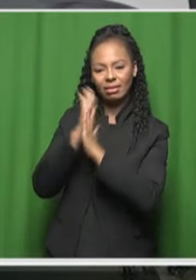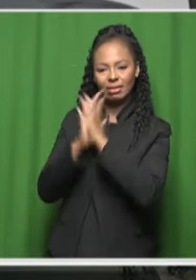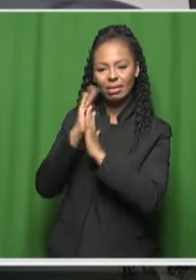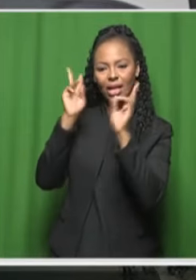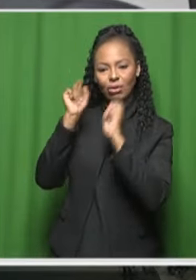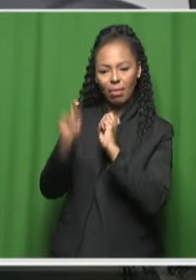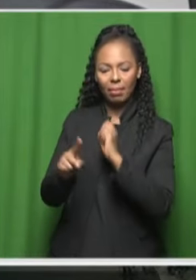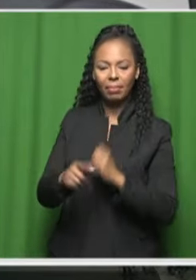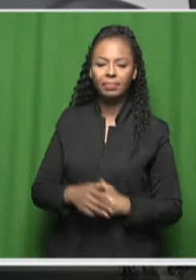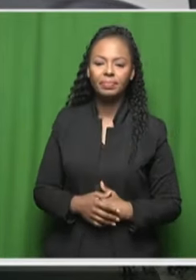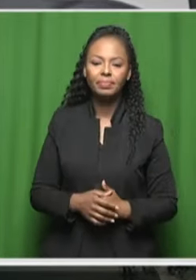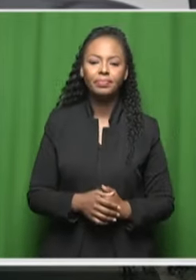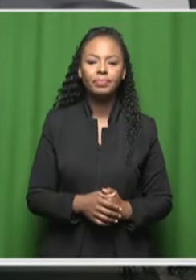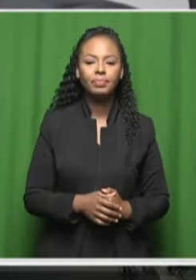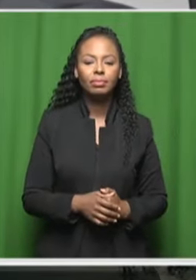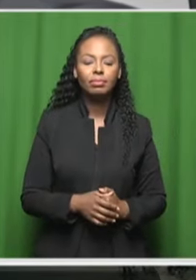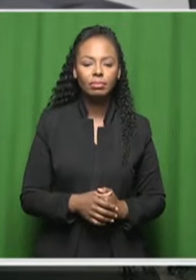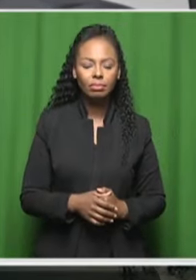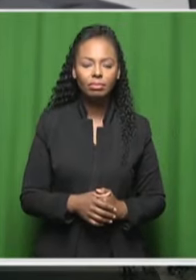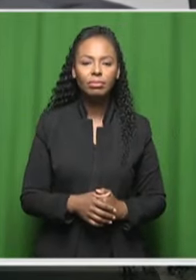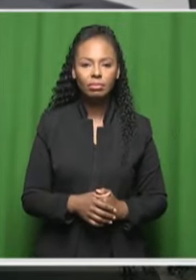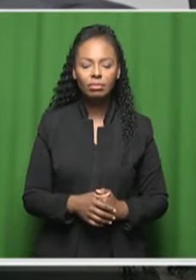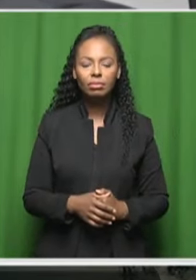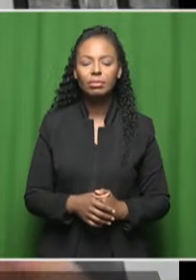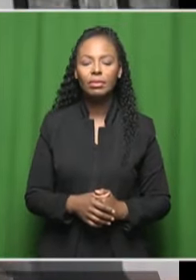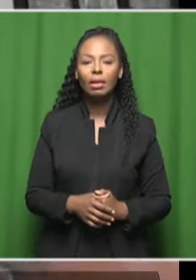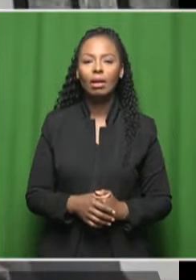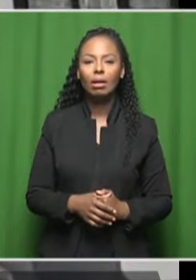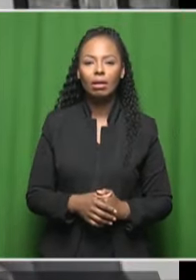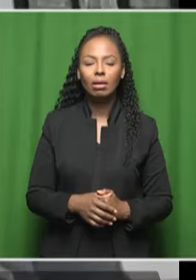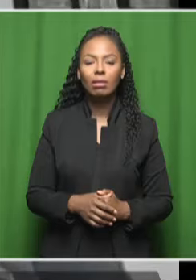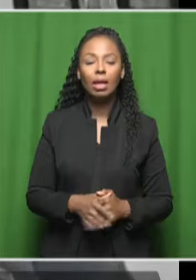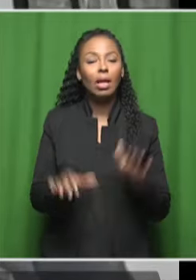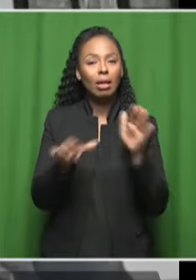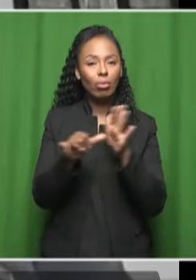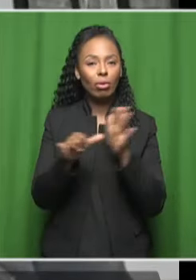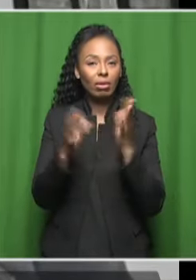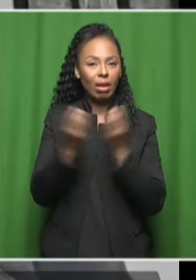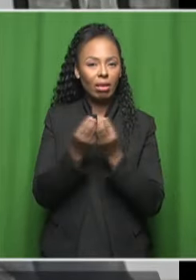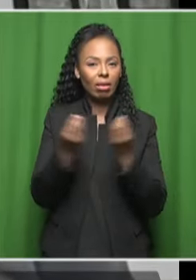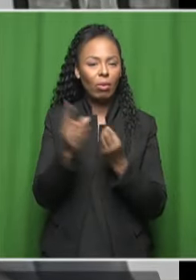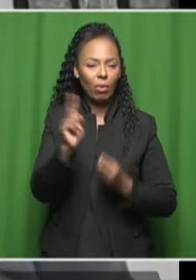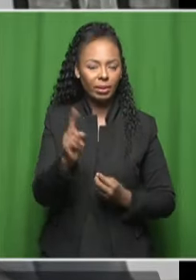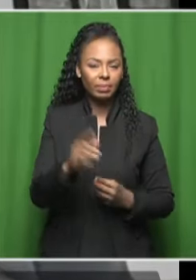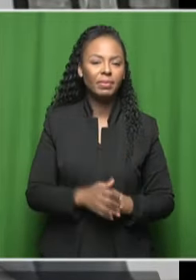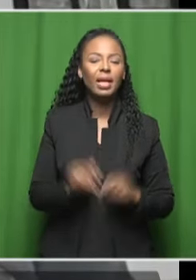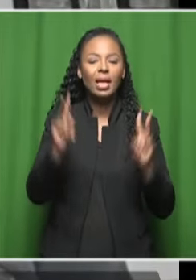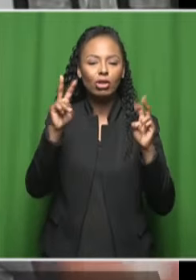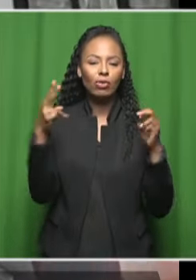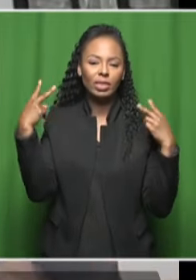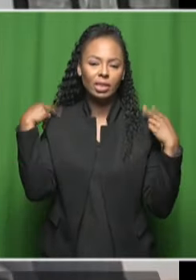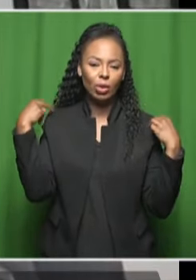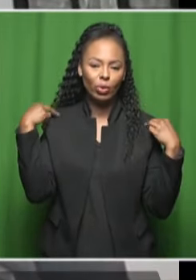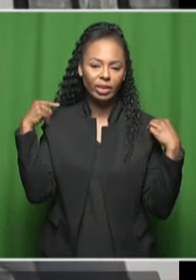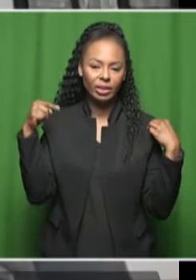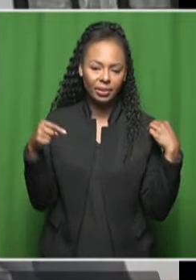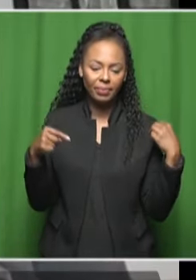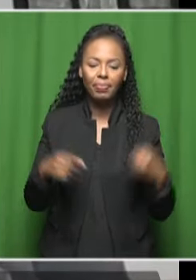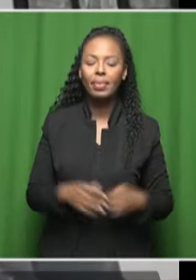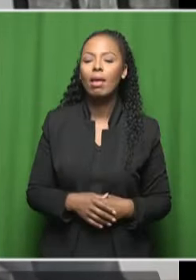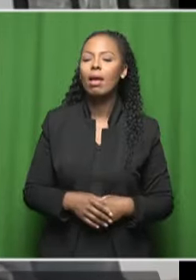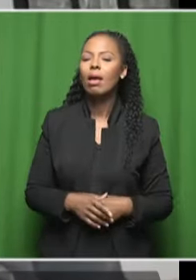issue. Yeah, the key issue here might be the security one. But the good news